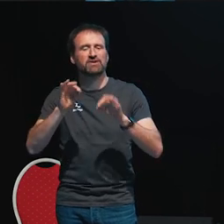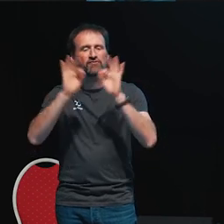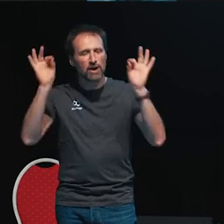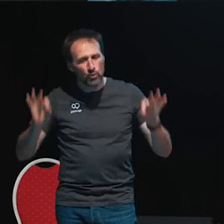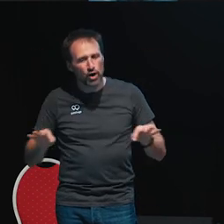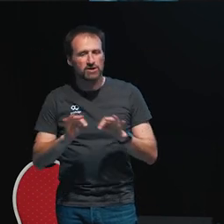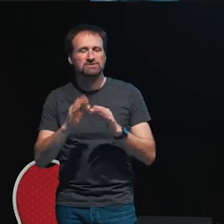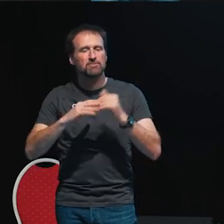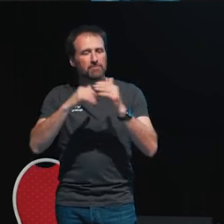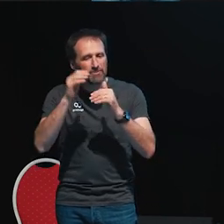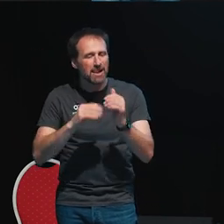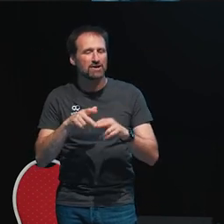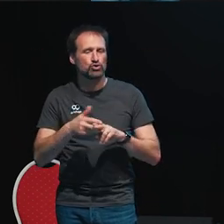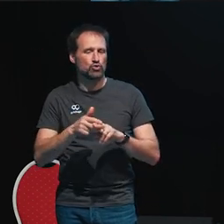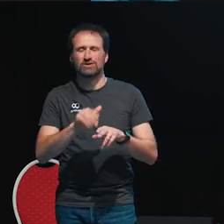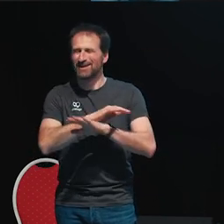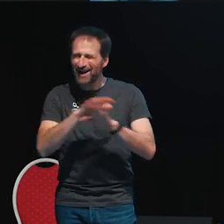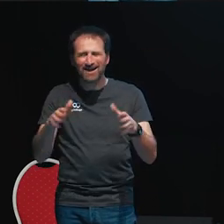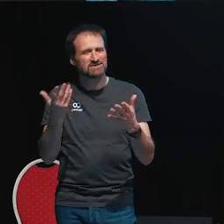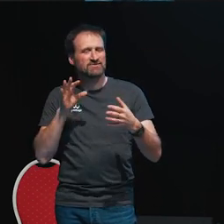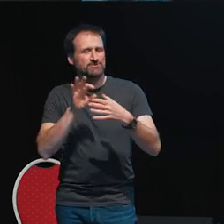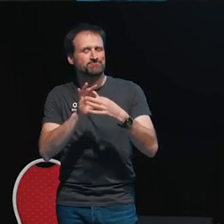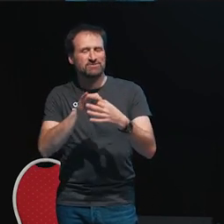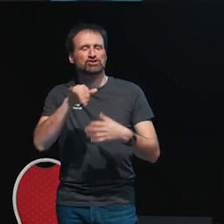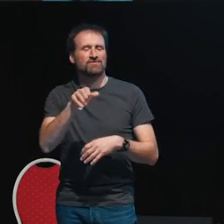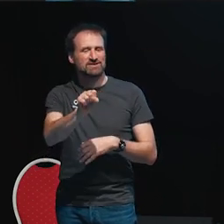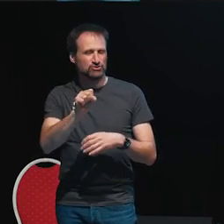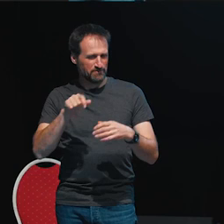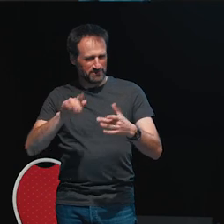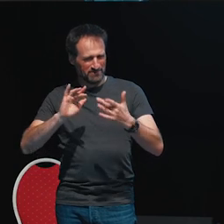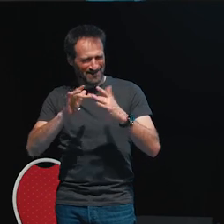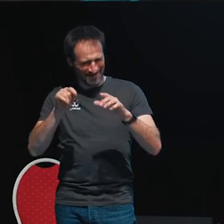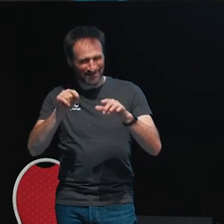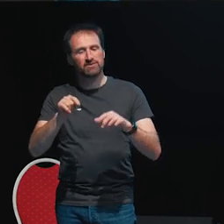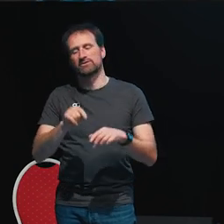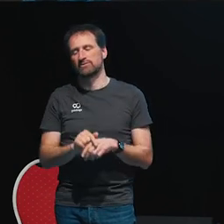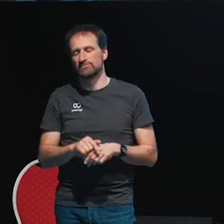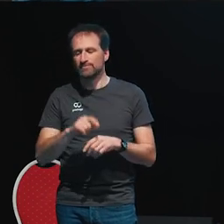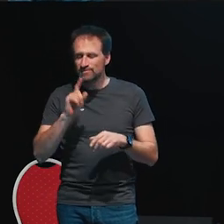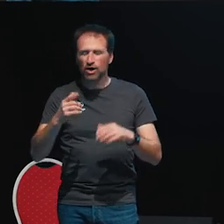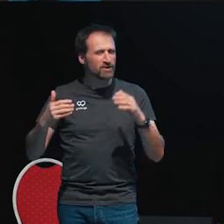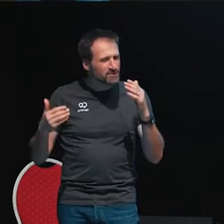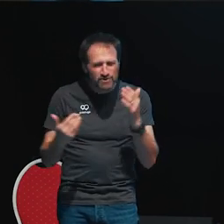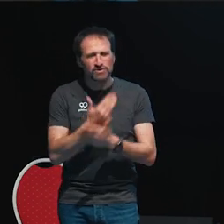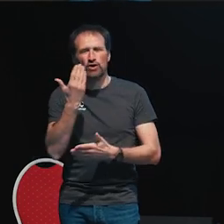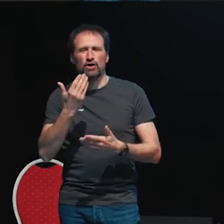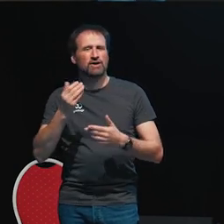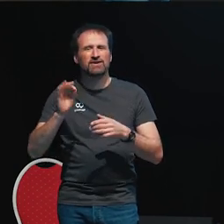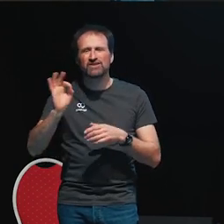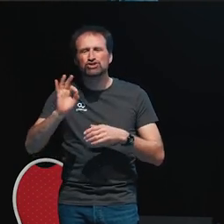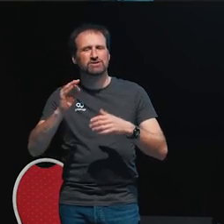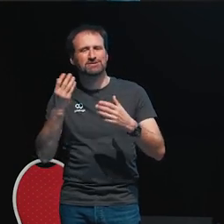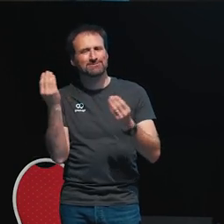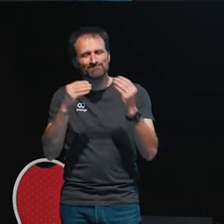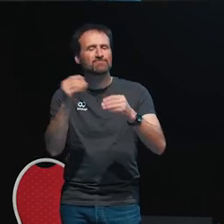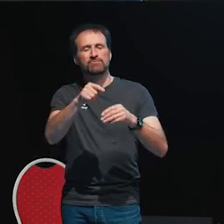tools, anything related to JavaScript and the web are heard as we design and create new features.